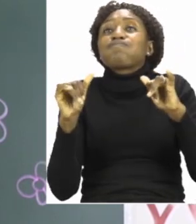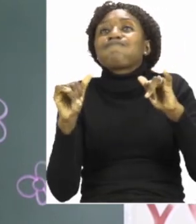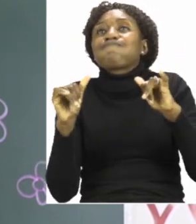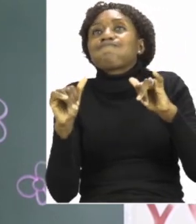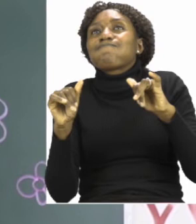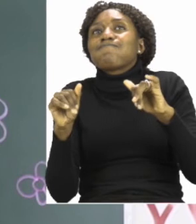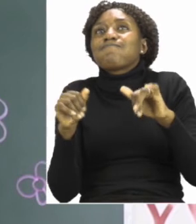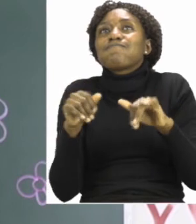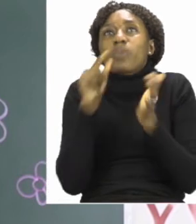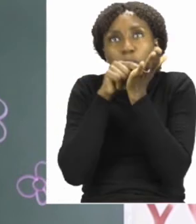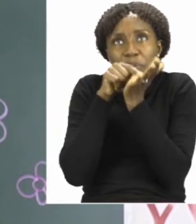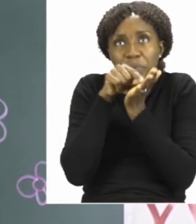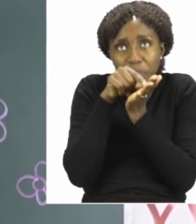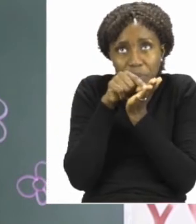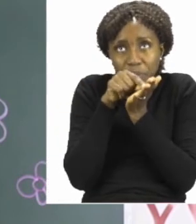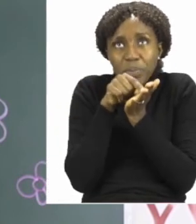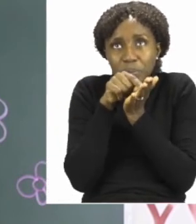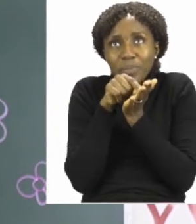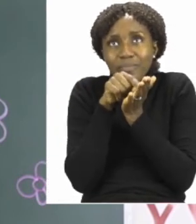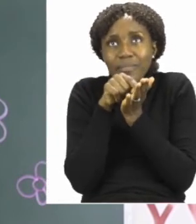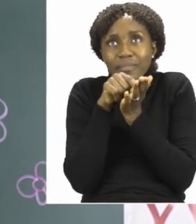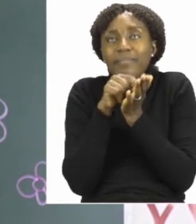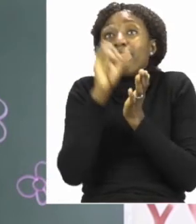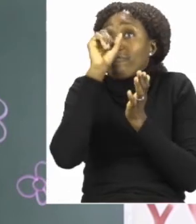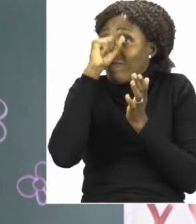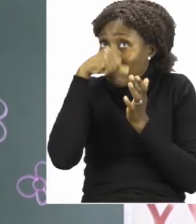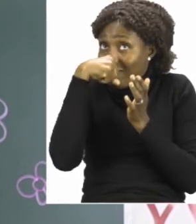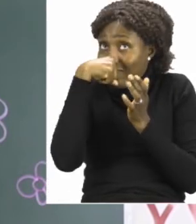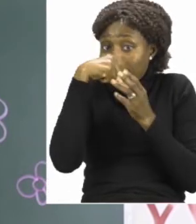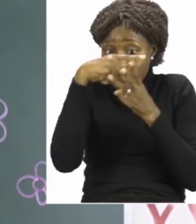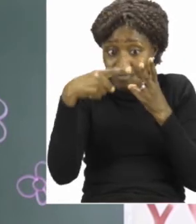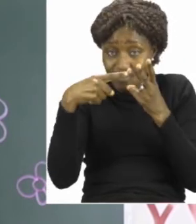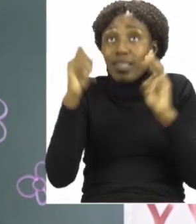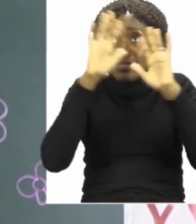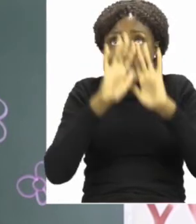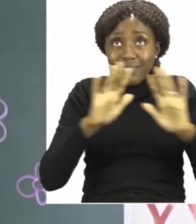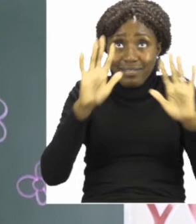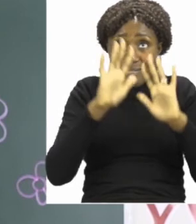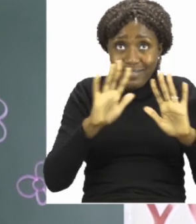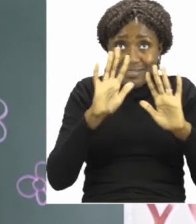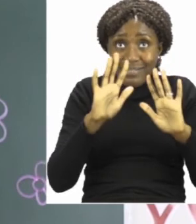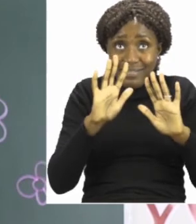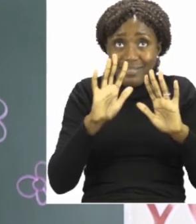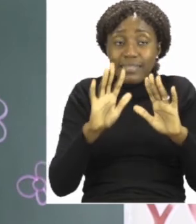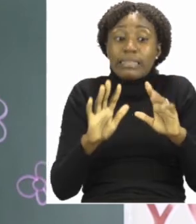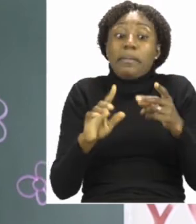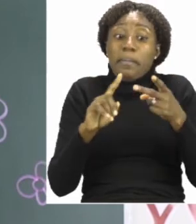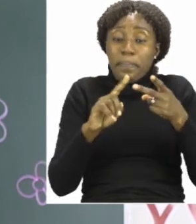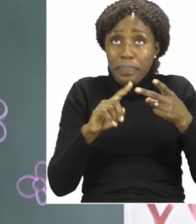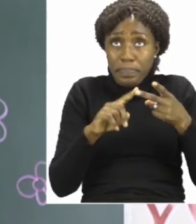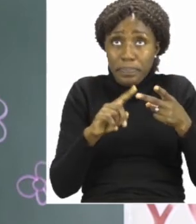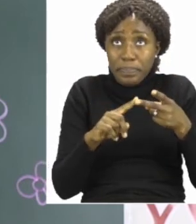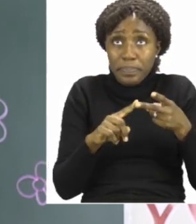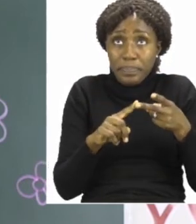our chicken wop, wop, wop, wop, and our pig oink, oink. Then, when you're